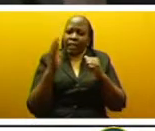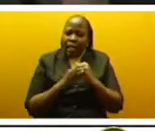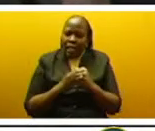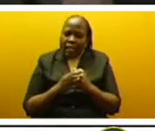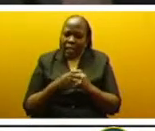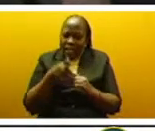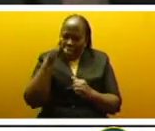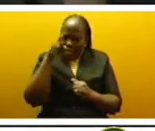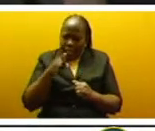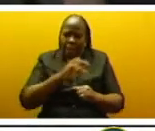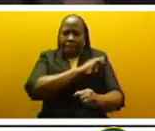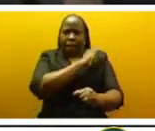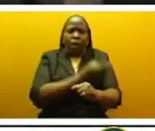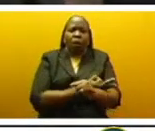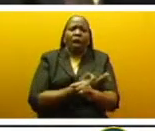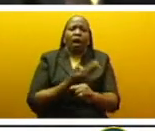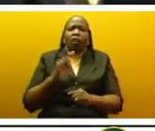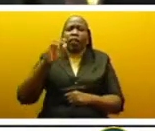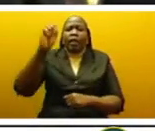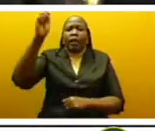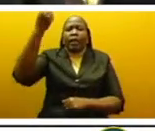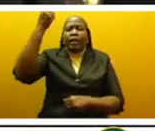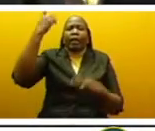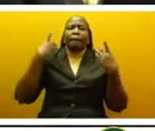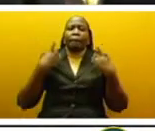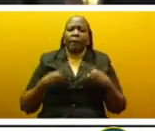who is the people of Kenya,